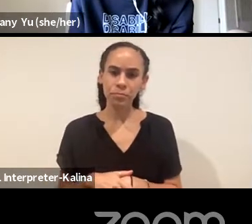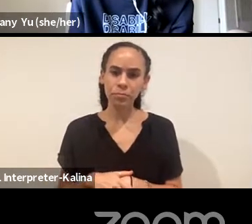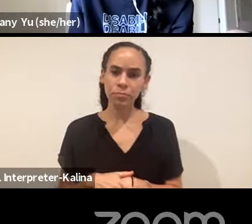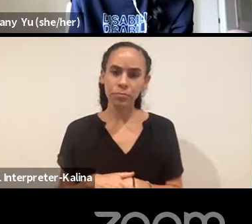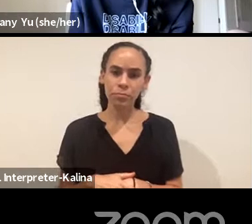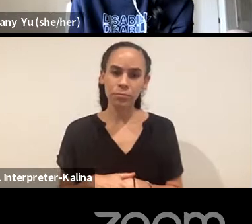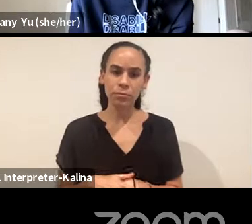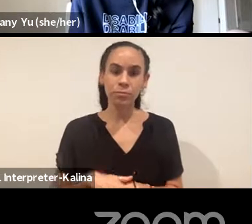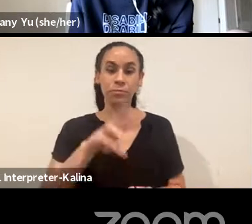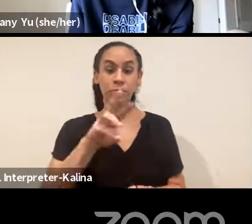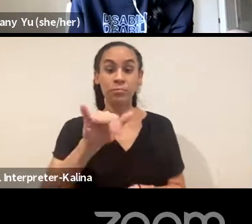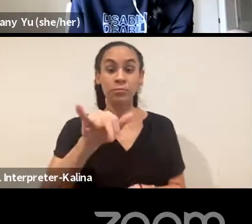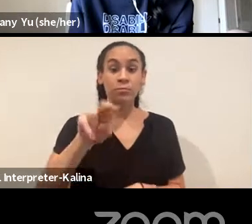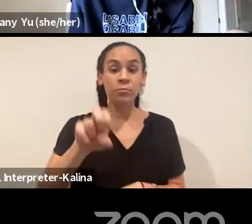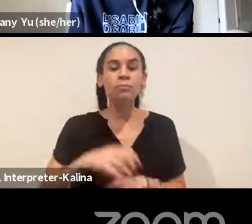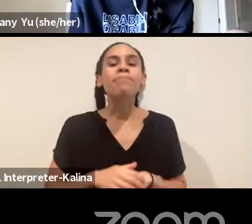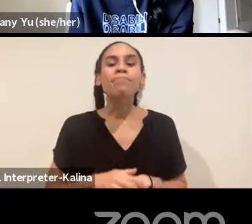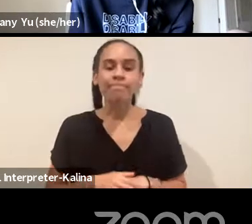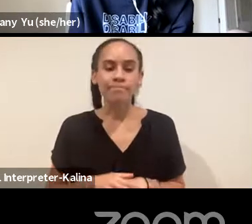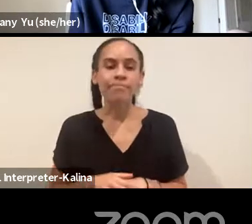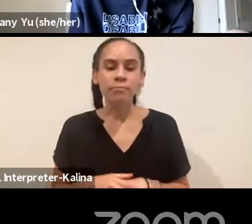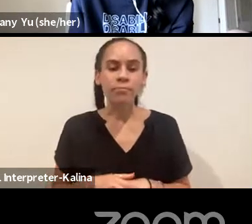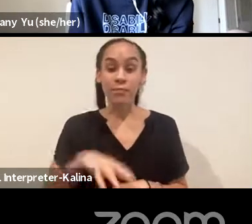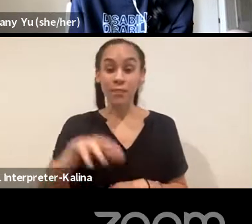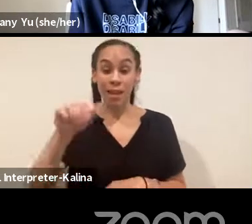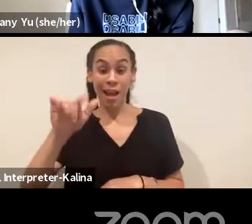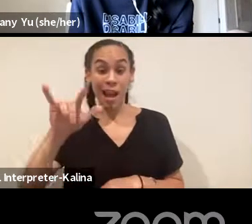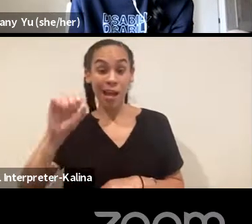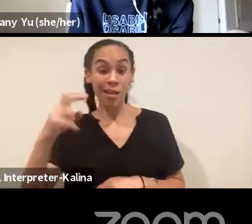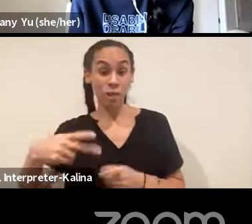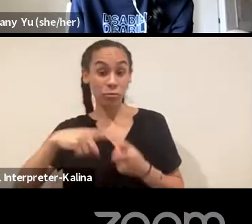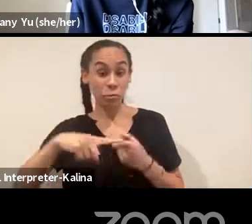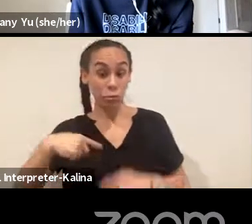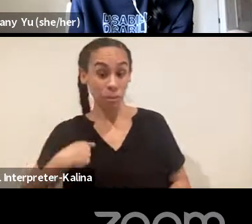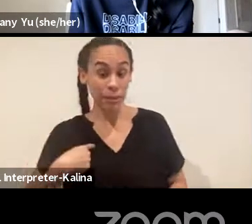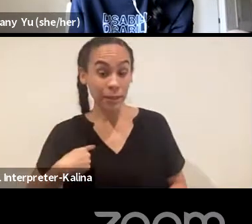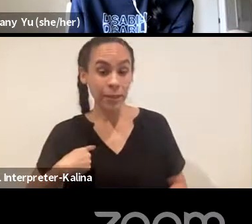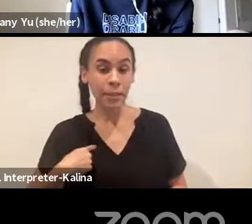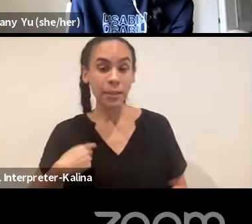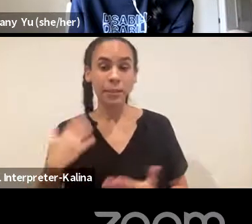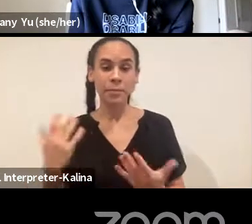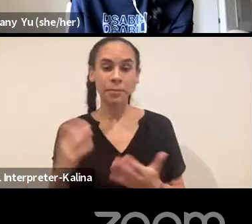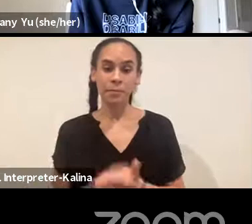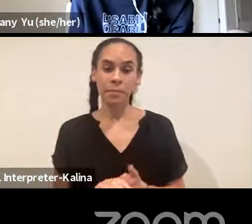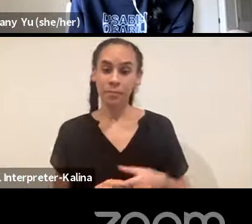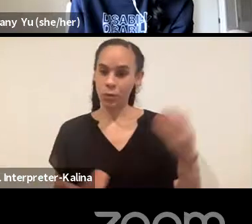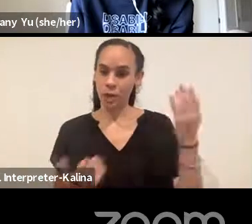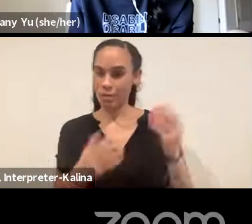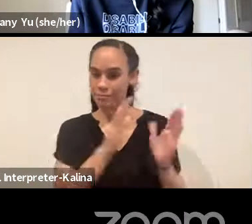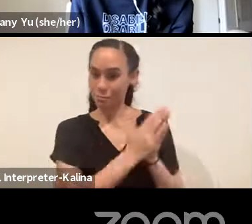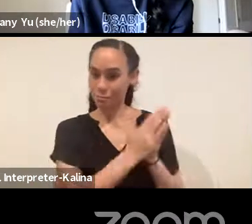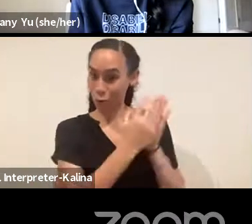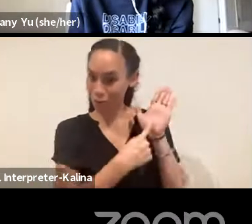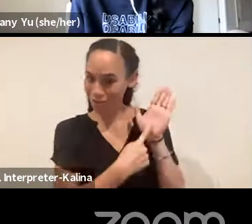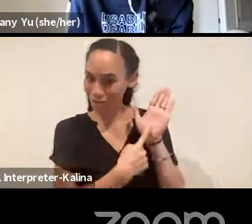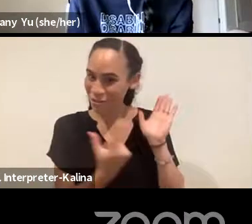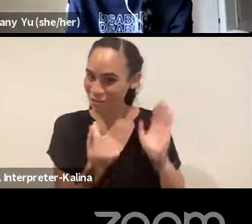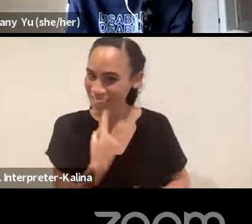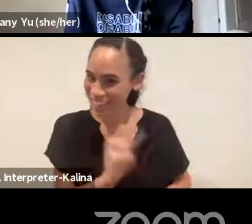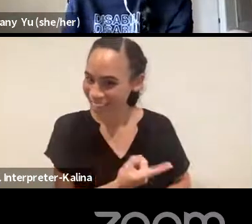Yeah, I'm gonna say allyship means to me like first, what does the book say?